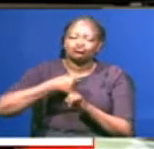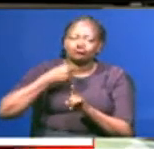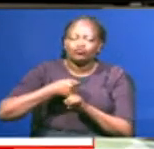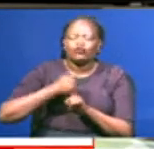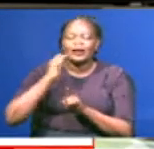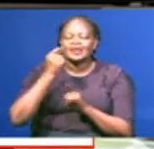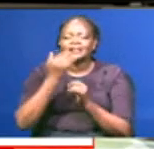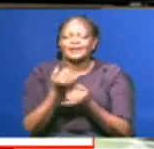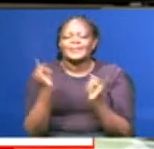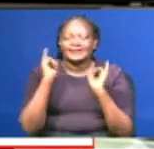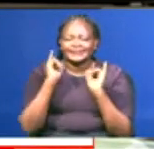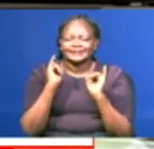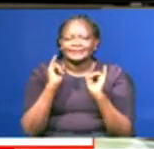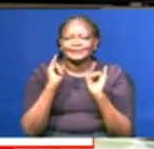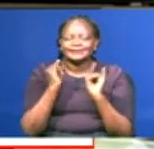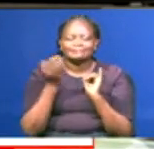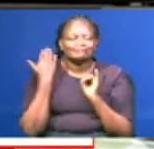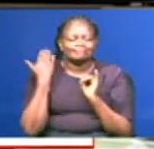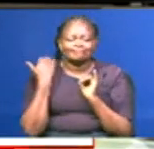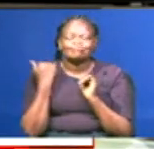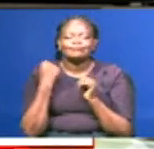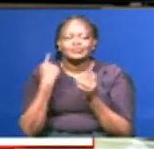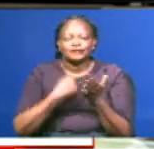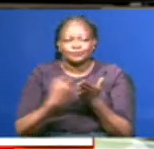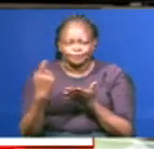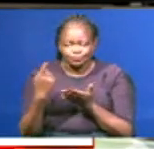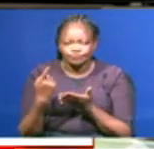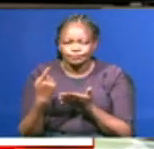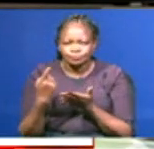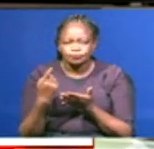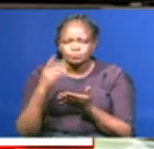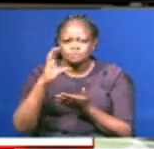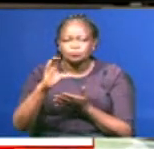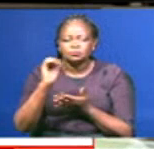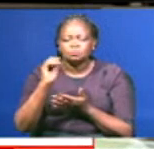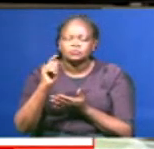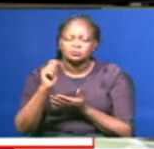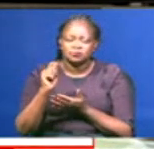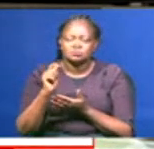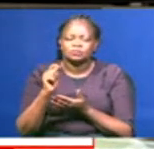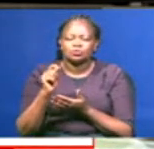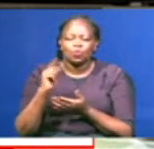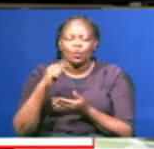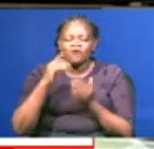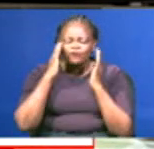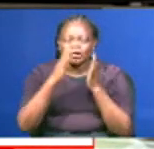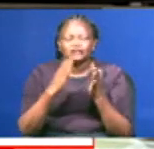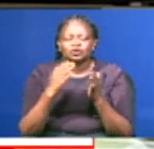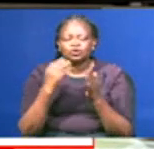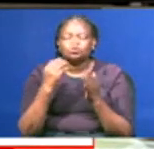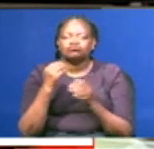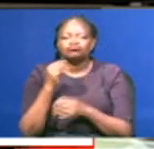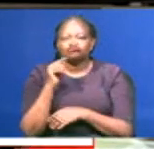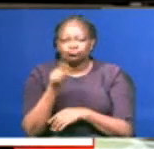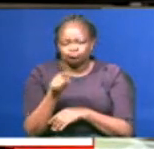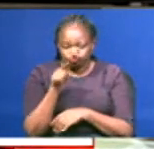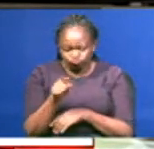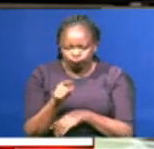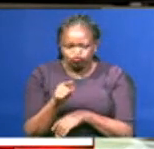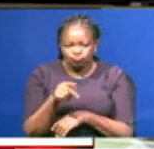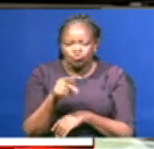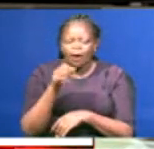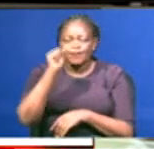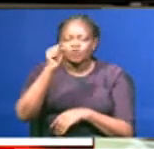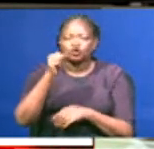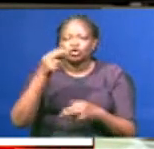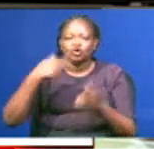in the 50s. This week on the cabinets, we focus on the 26-year-old political history of Munyi